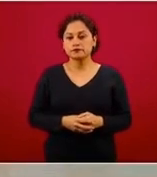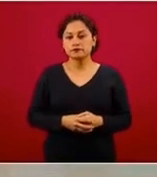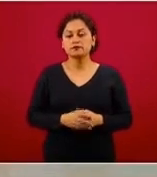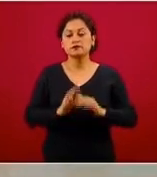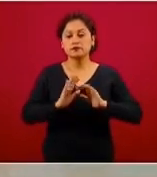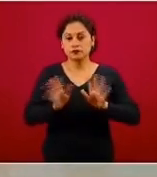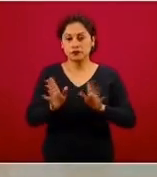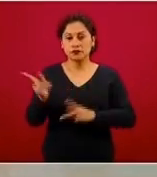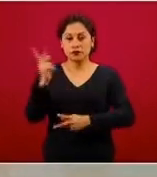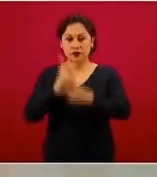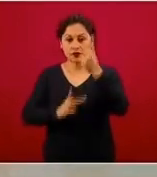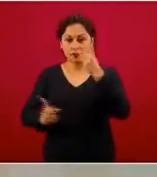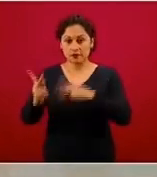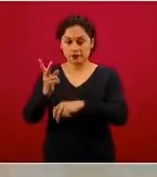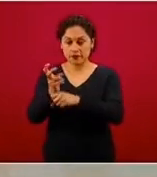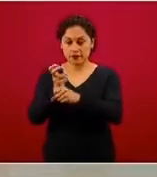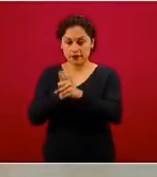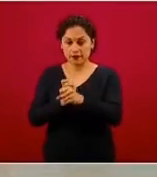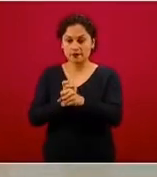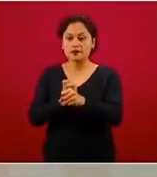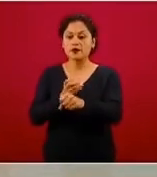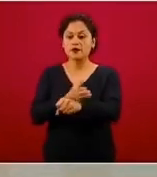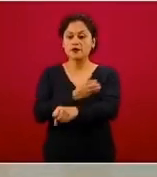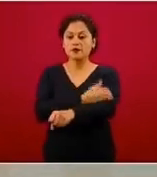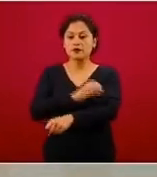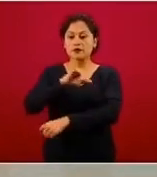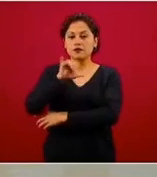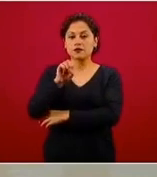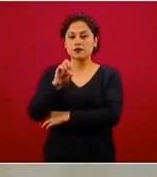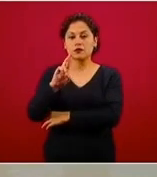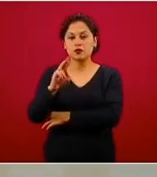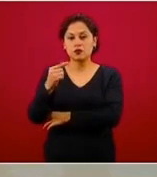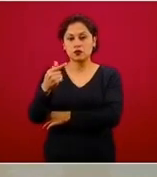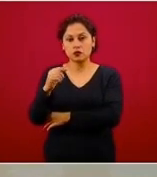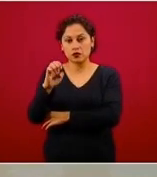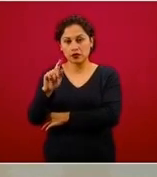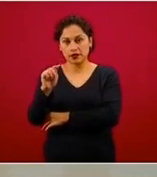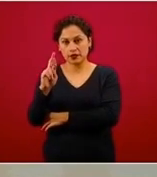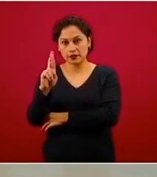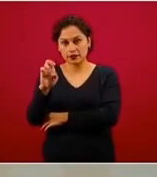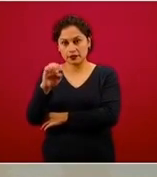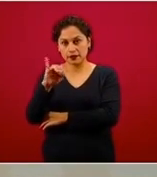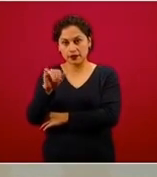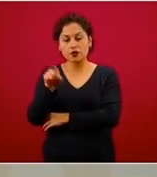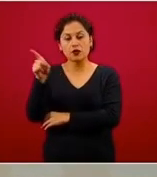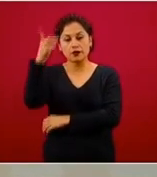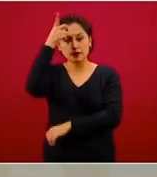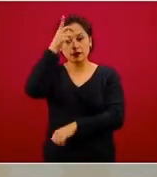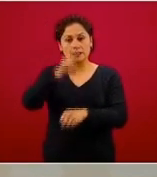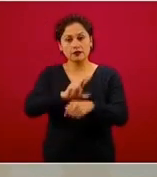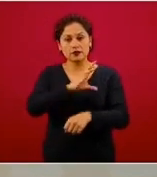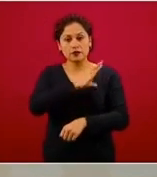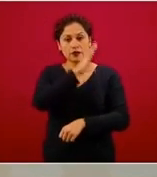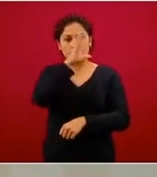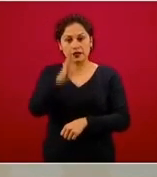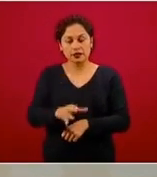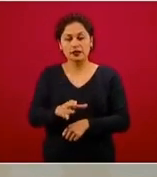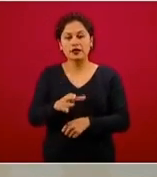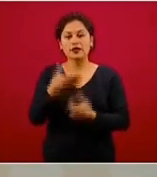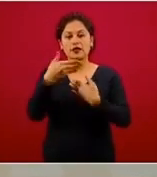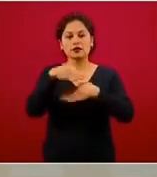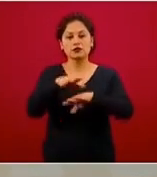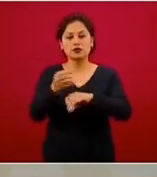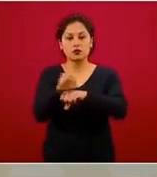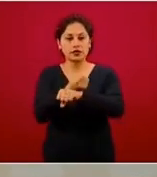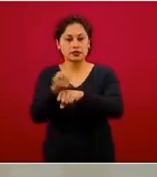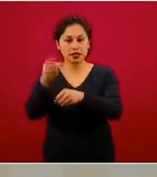muy apreciado we had colega, doctor also Jorge invited Trejo Dr. Gómora, quien Jorge es el director Tregumora. general del Centro He's the Nacional de general doctor Transfusión at Sanguínea, our y